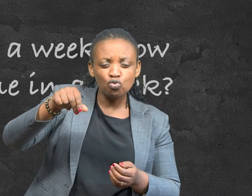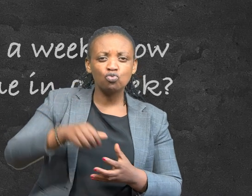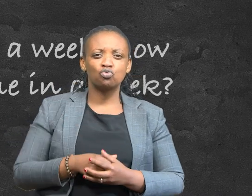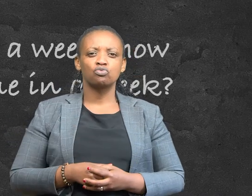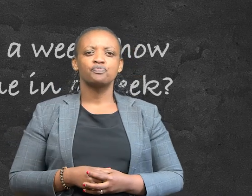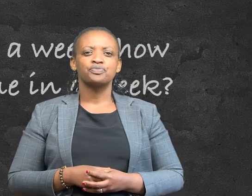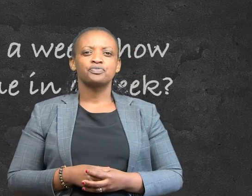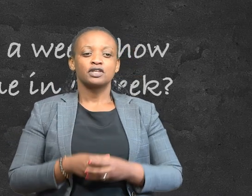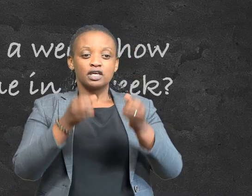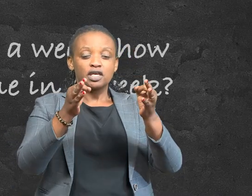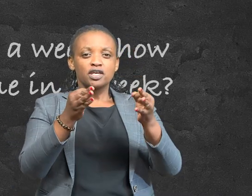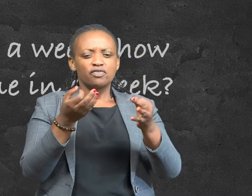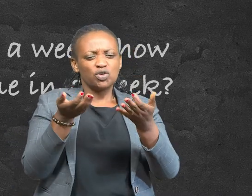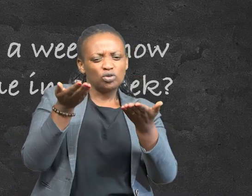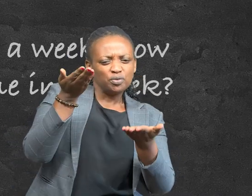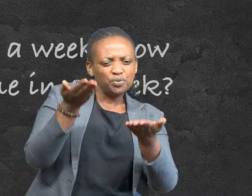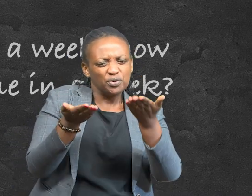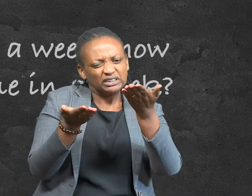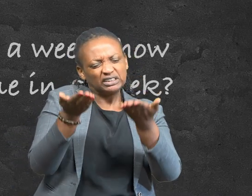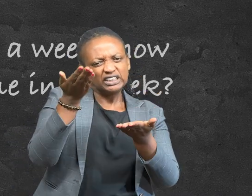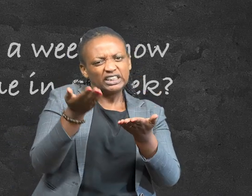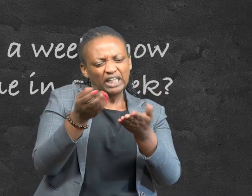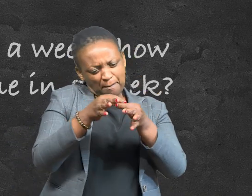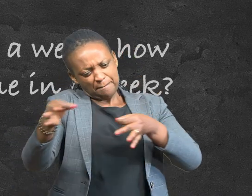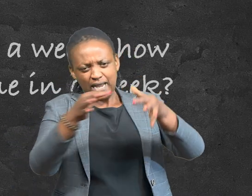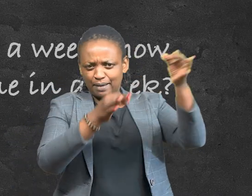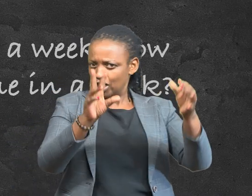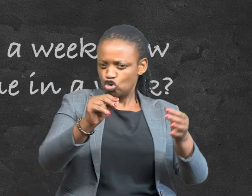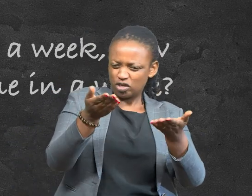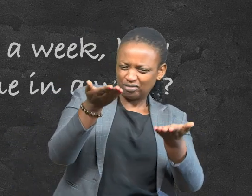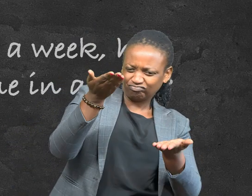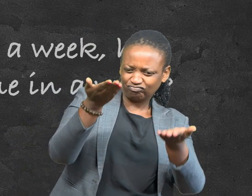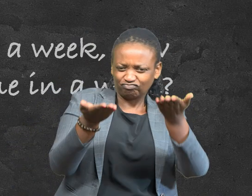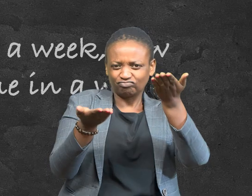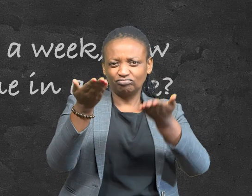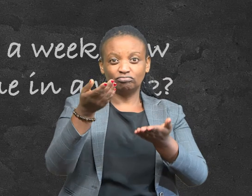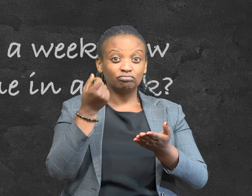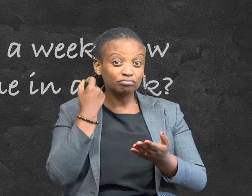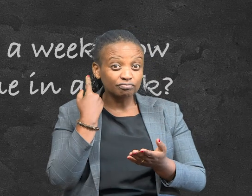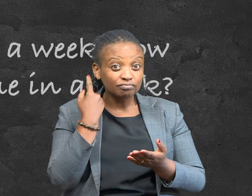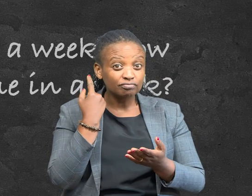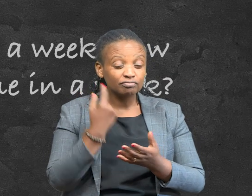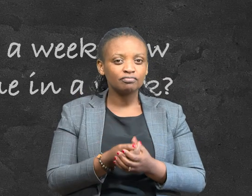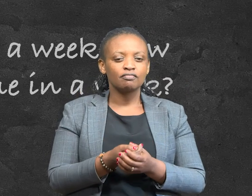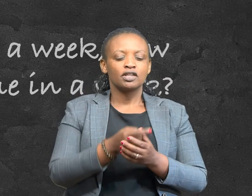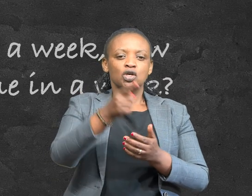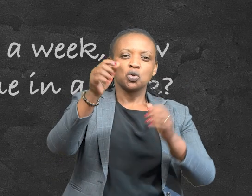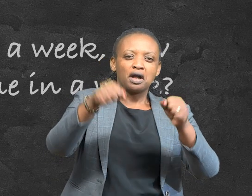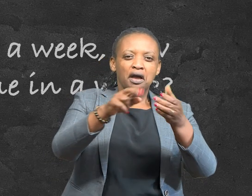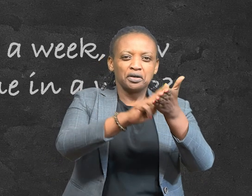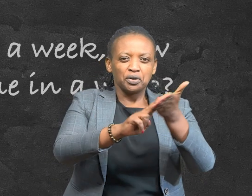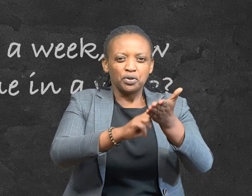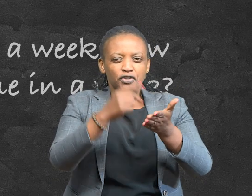Salt. The issue is estimate. Don't measure, not measuring. Are you together?